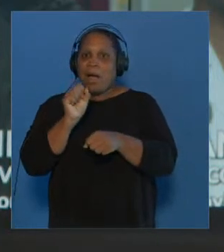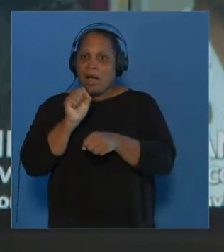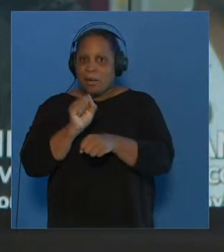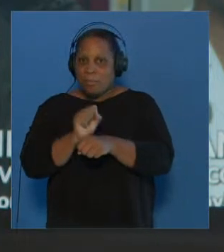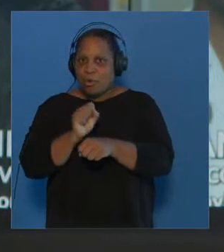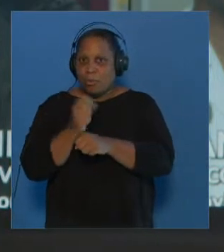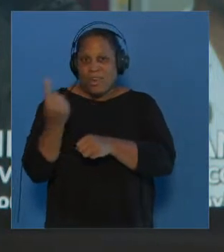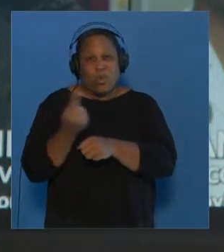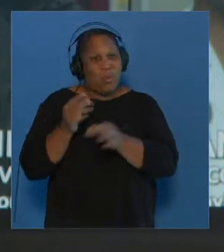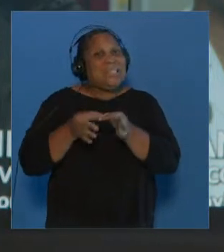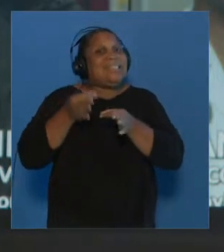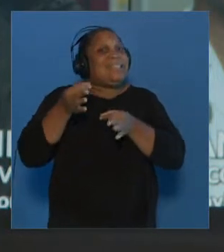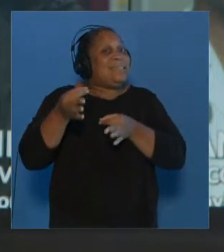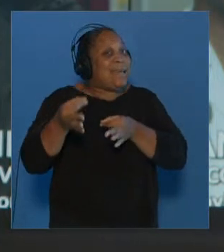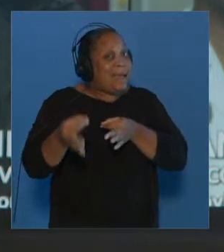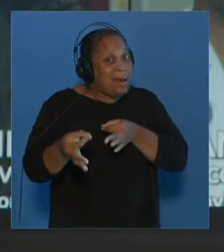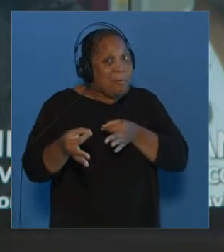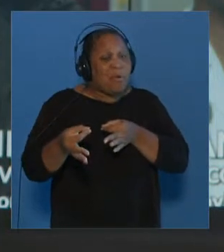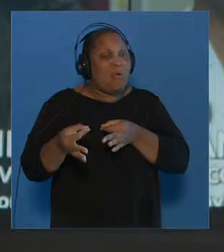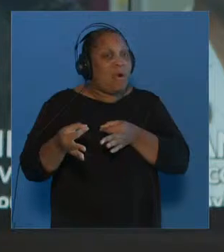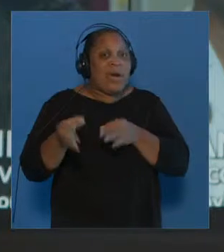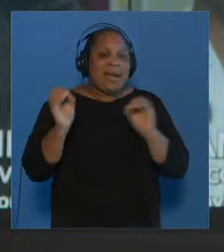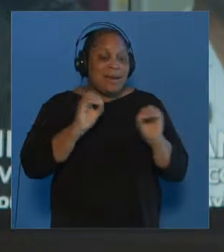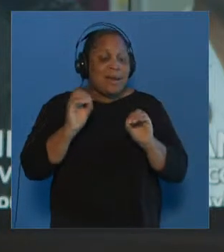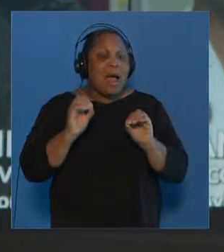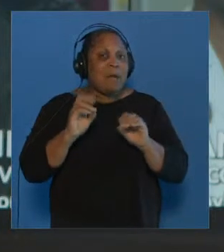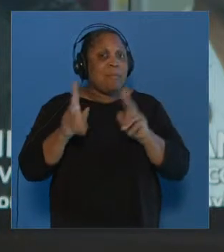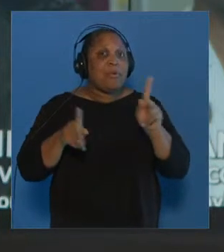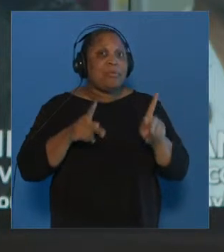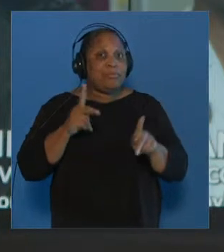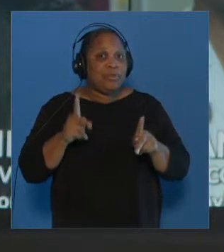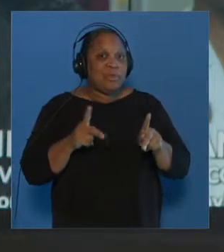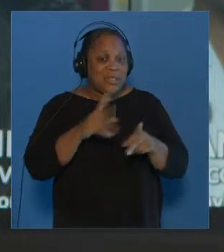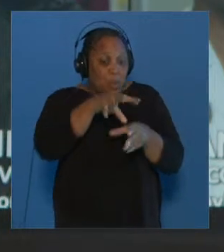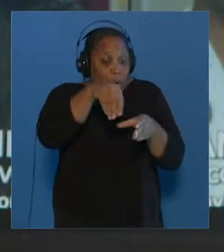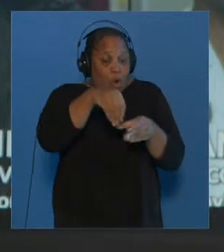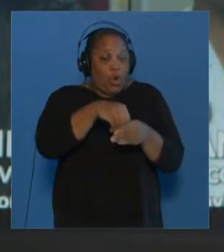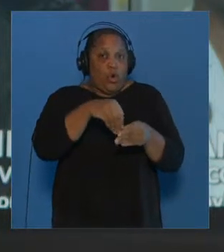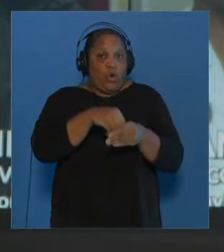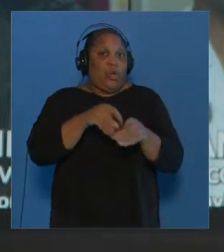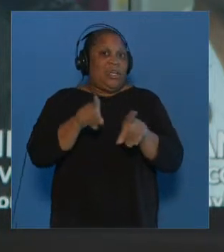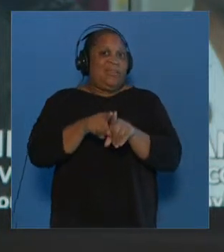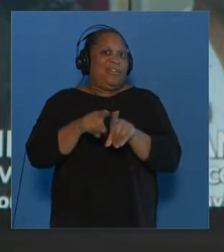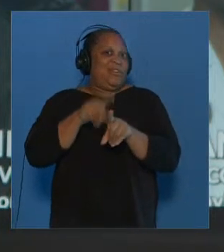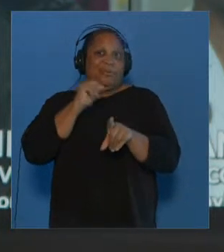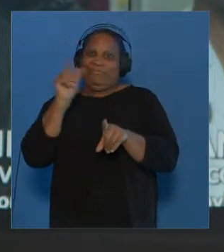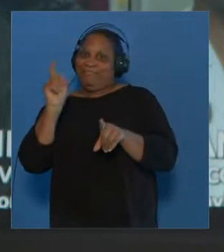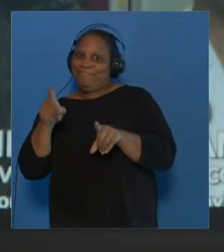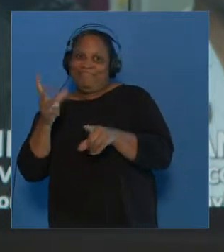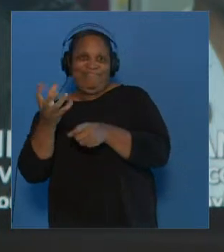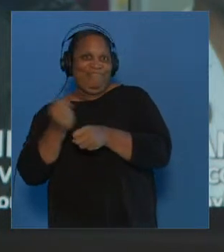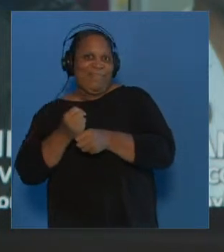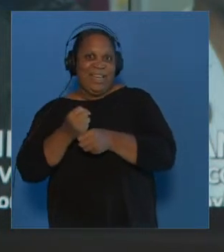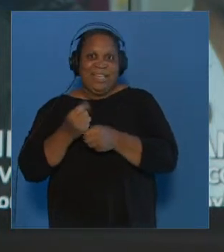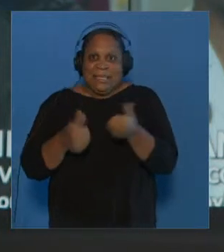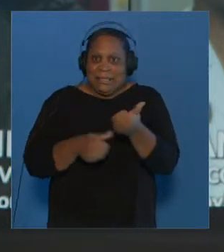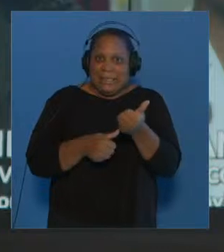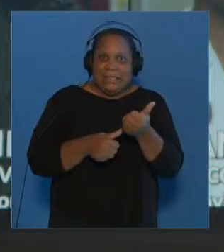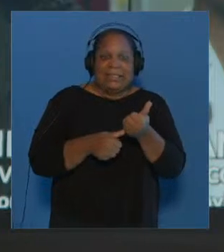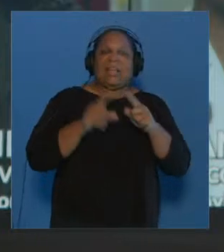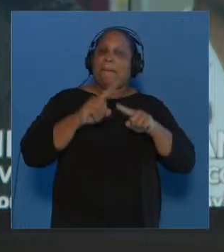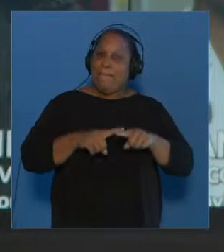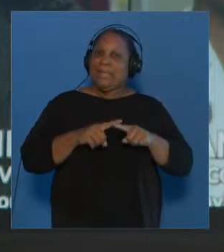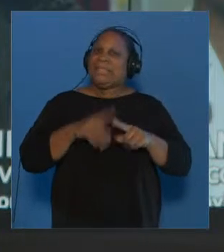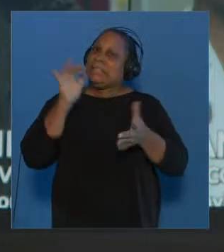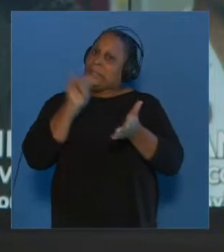be temporary. Non-Bermudians were included in that, even though they are ineligible for financial assistance, under the basis that it would